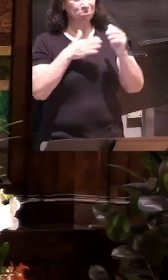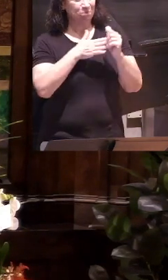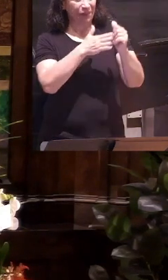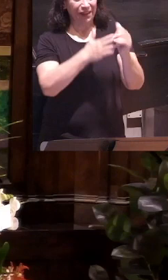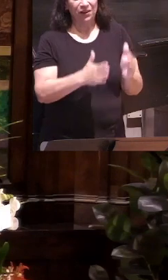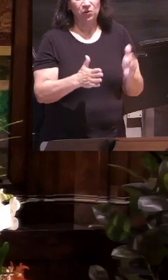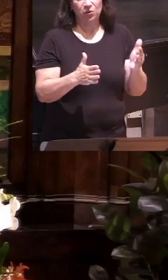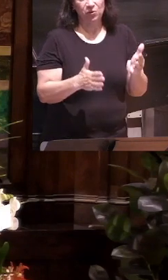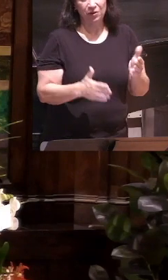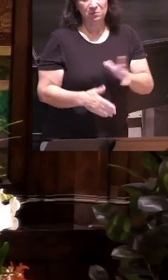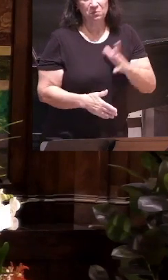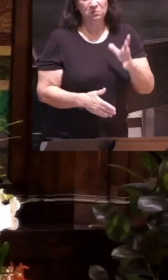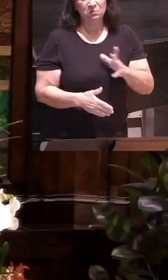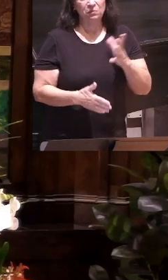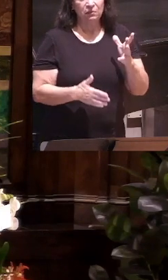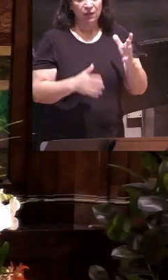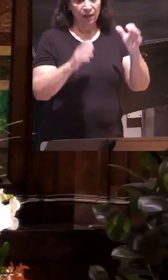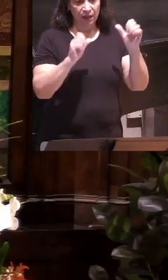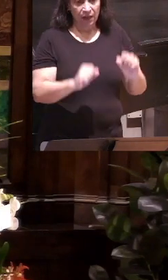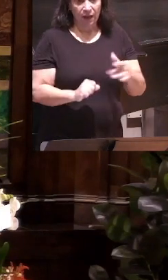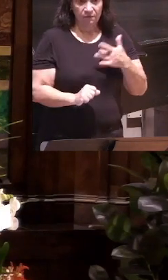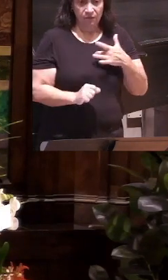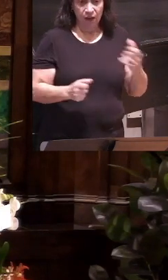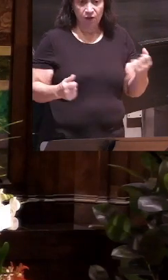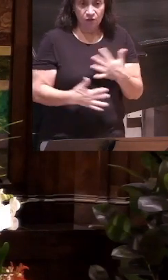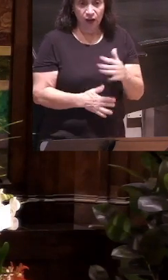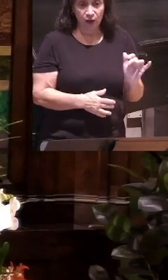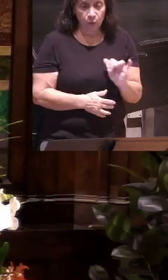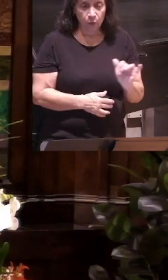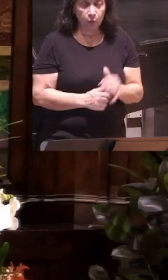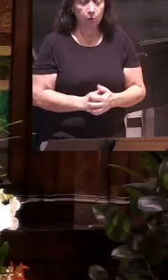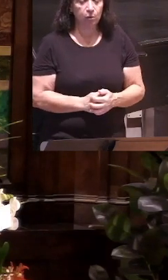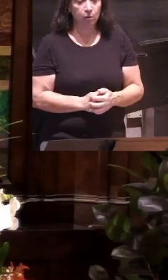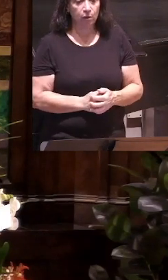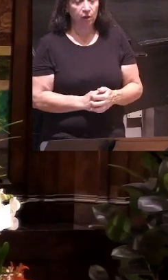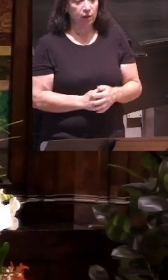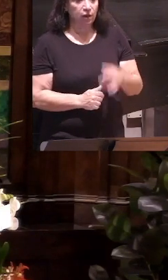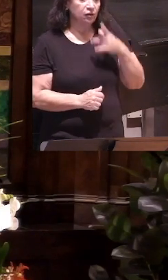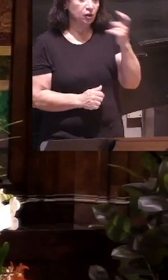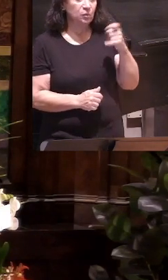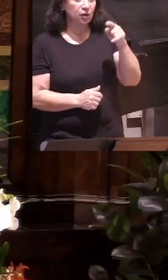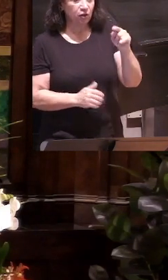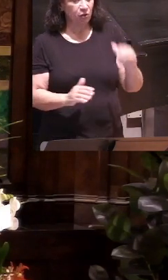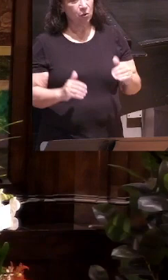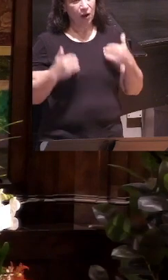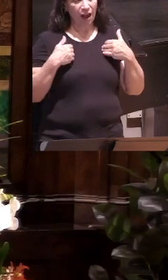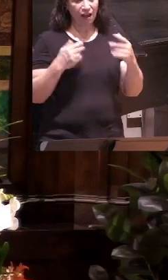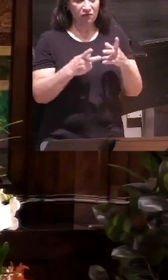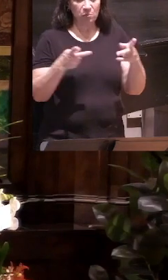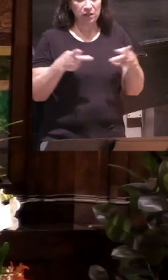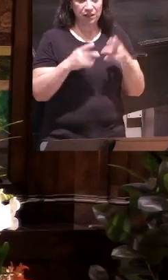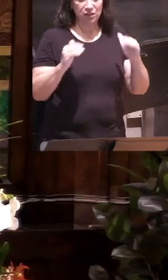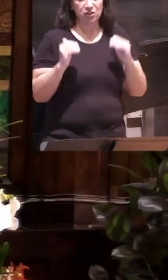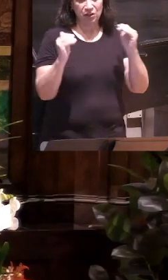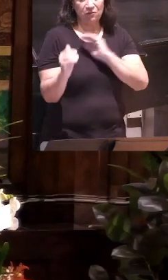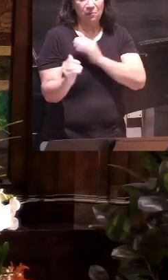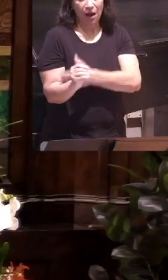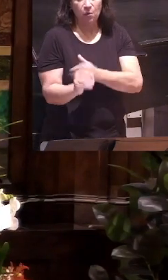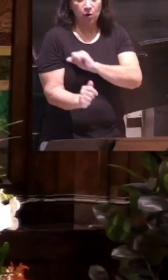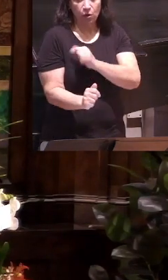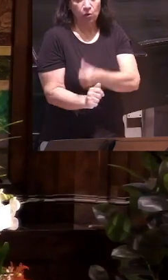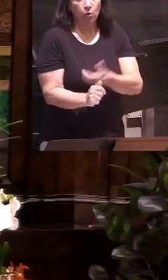leadership can be afraid. Just because you hold positions of power